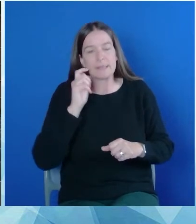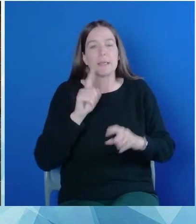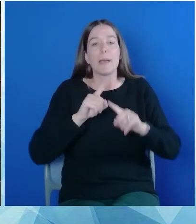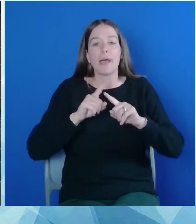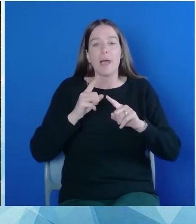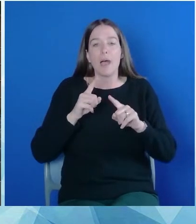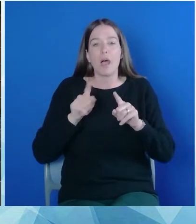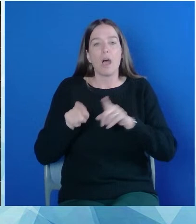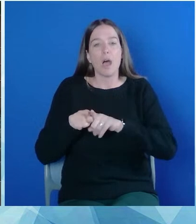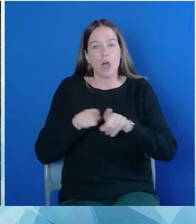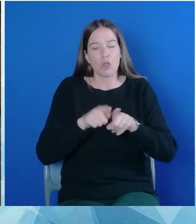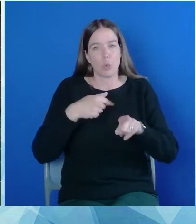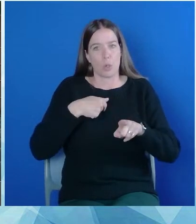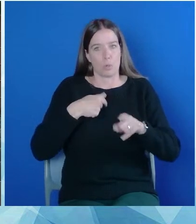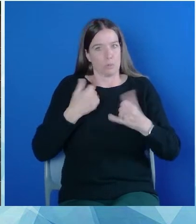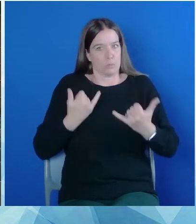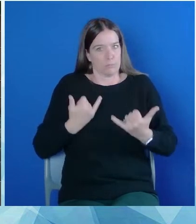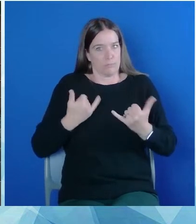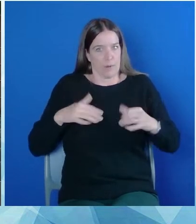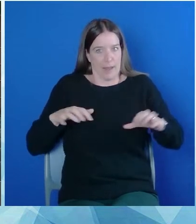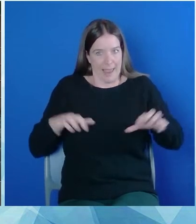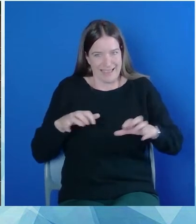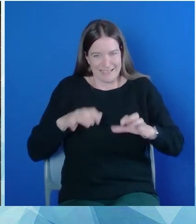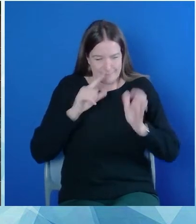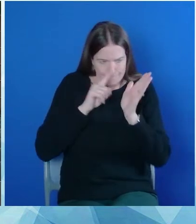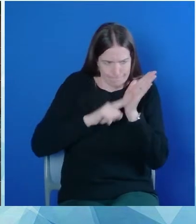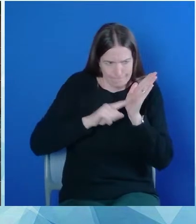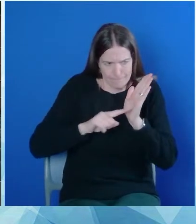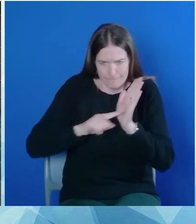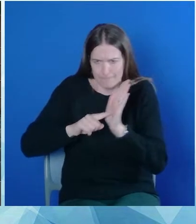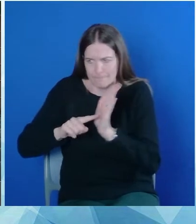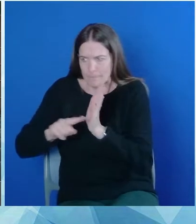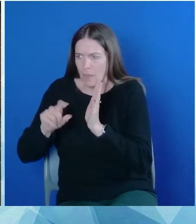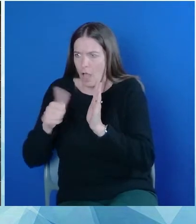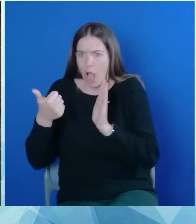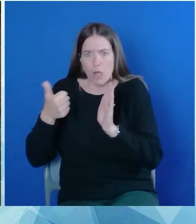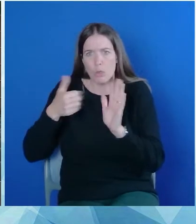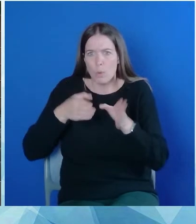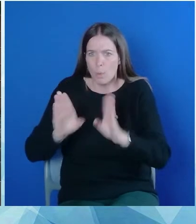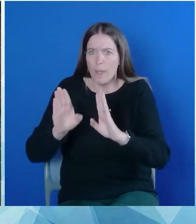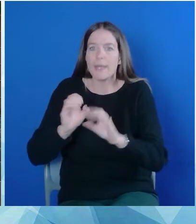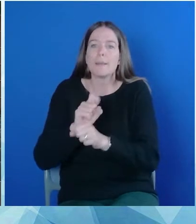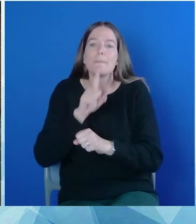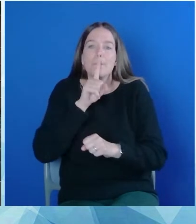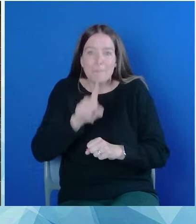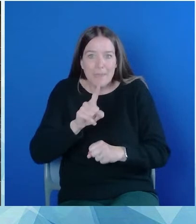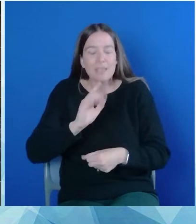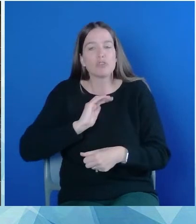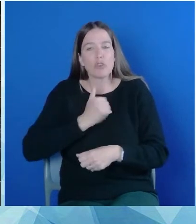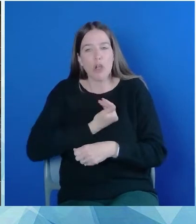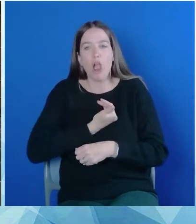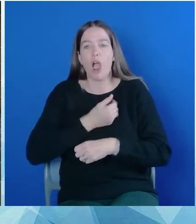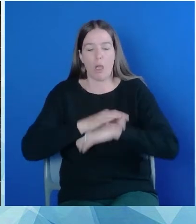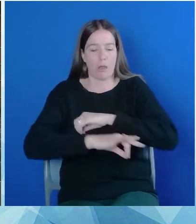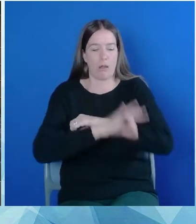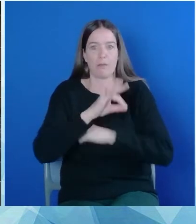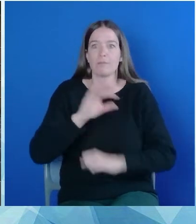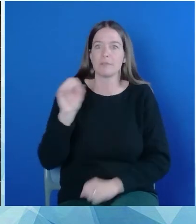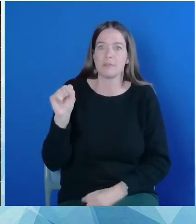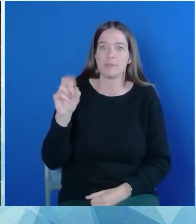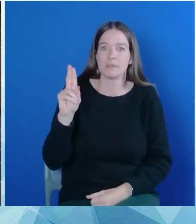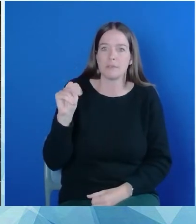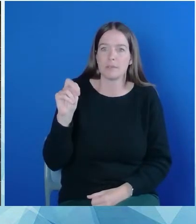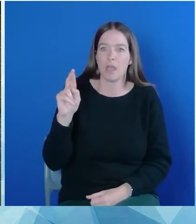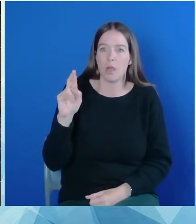actively investigating other avenues to make sure that our Sunrise bill passes